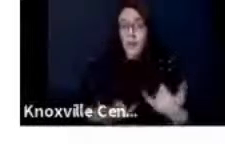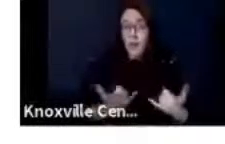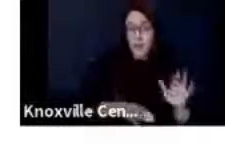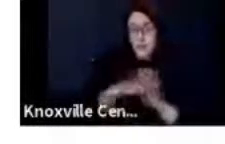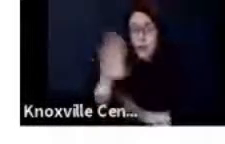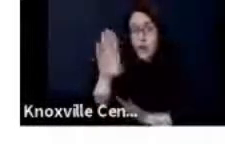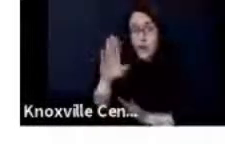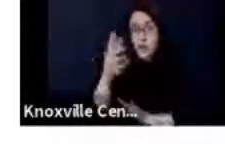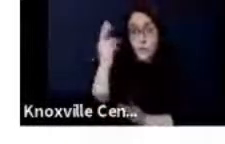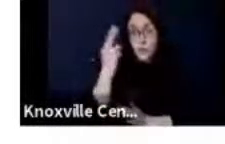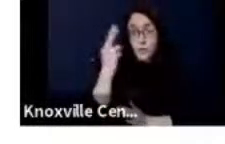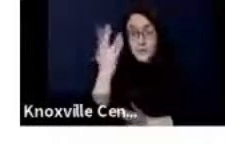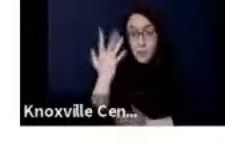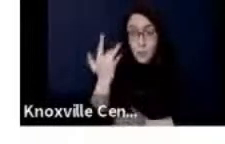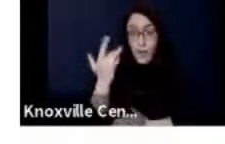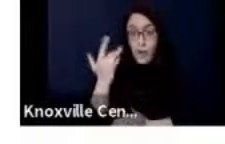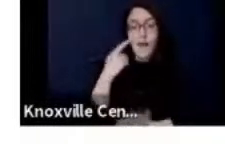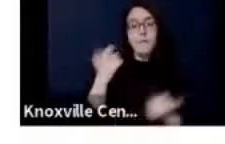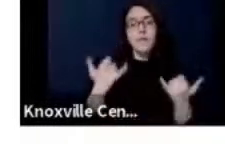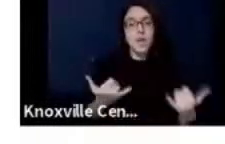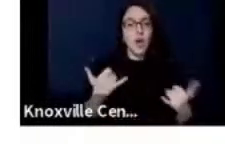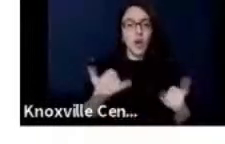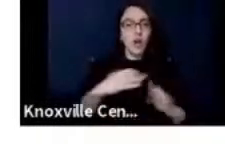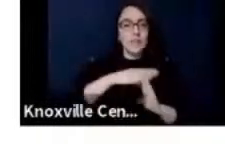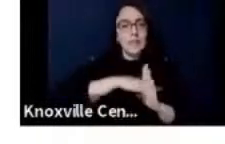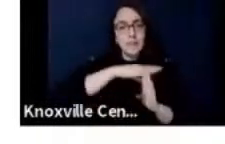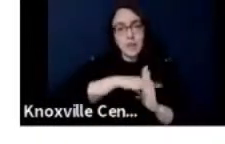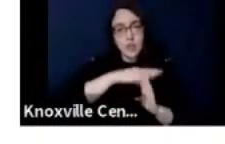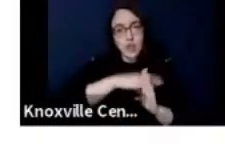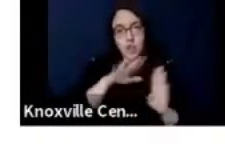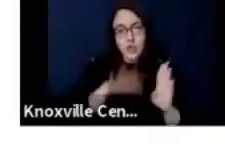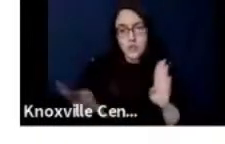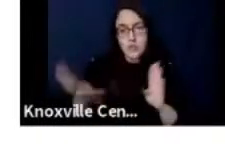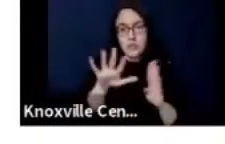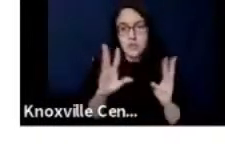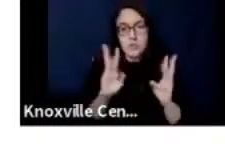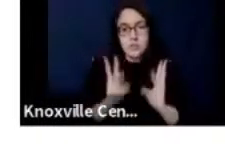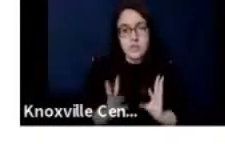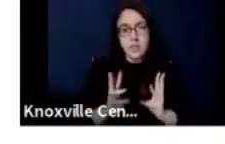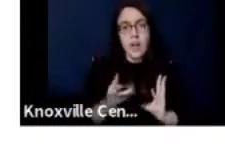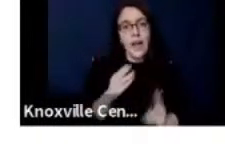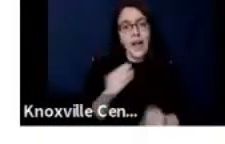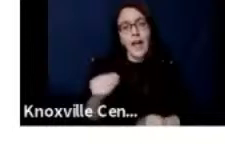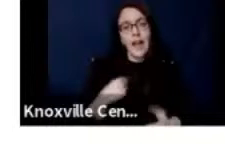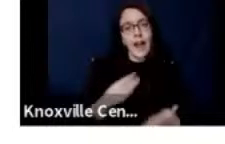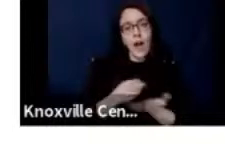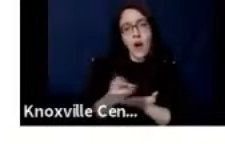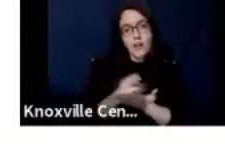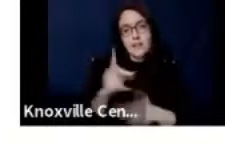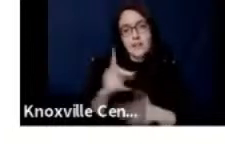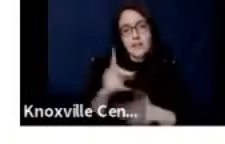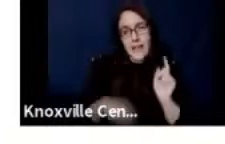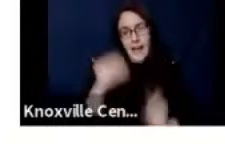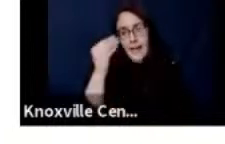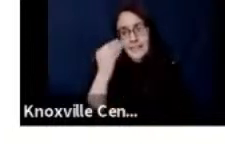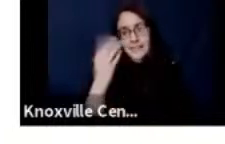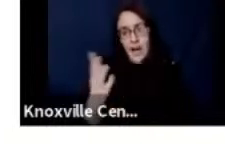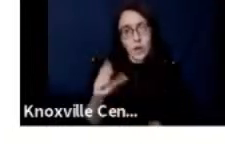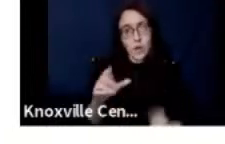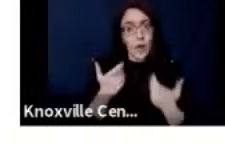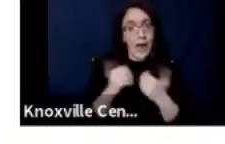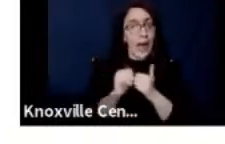by seasonal temperatures. And I honestly cannot tell you how big the surge